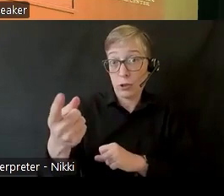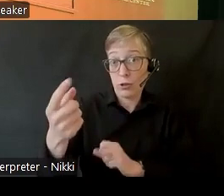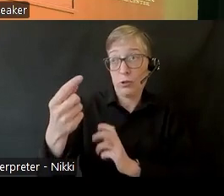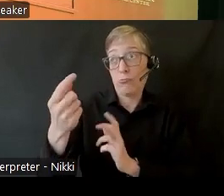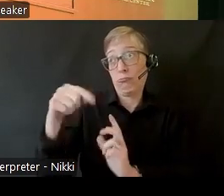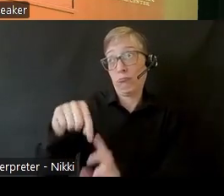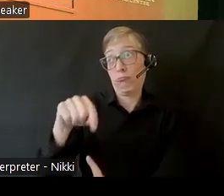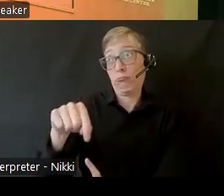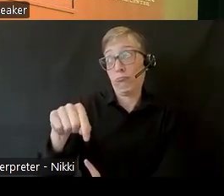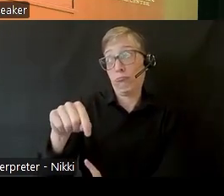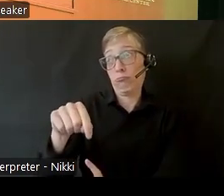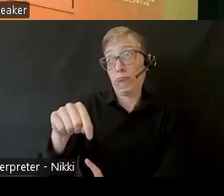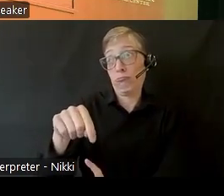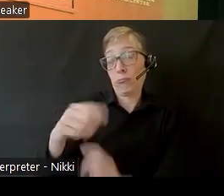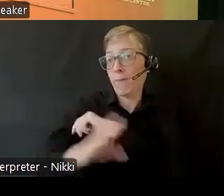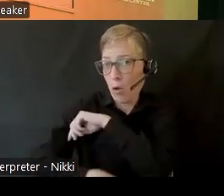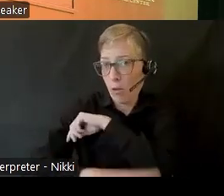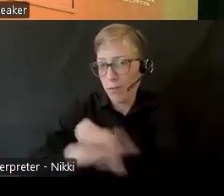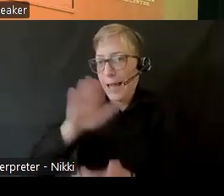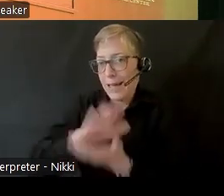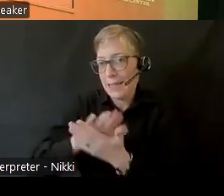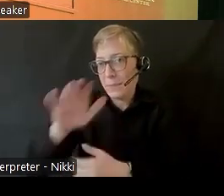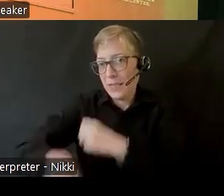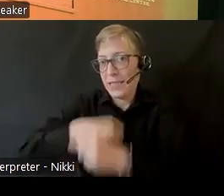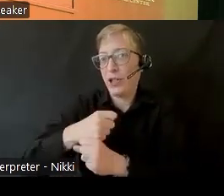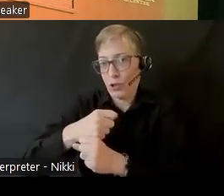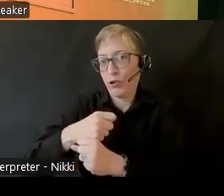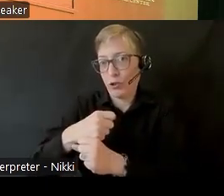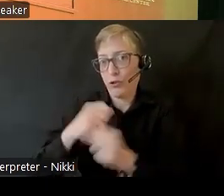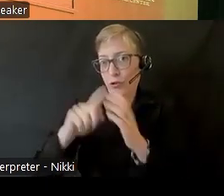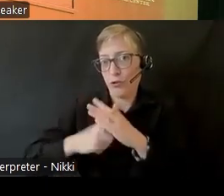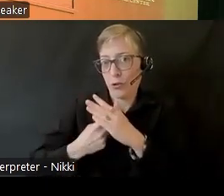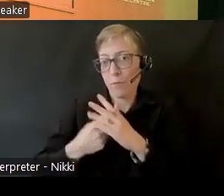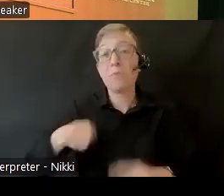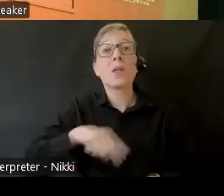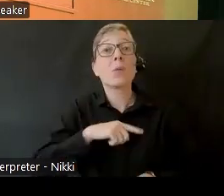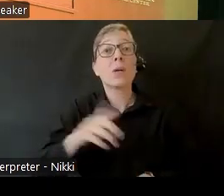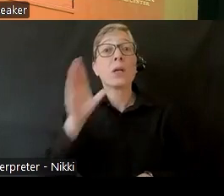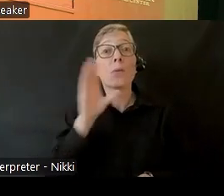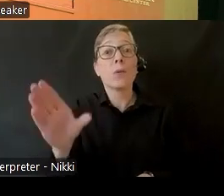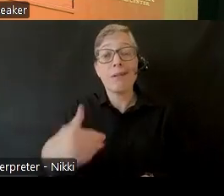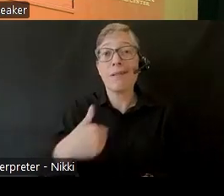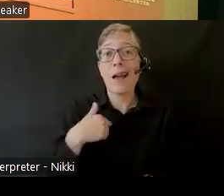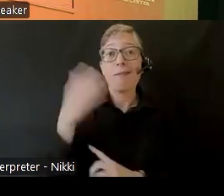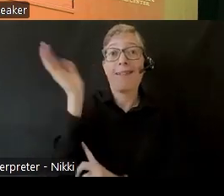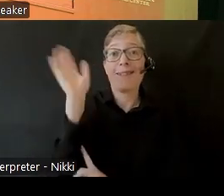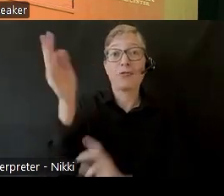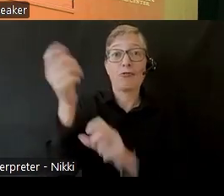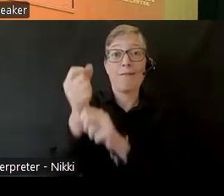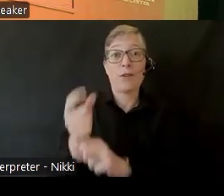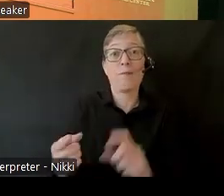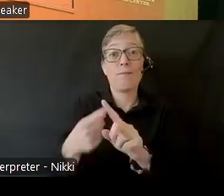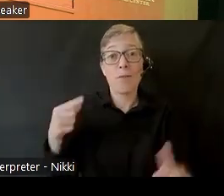starting the year starting in September, we'll be having an annual lecture from the Q Core on some aspect